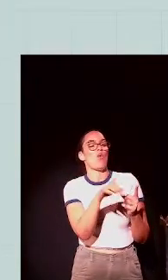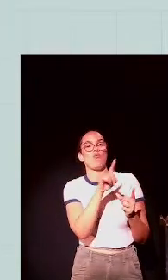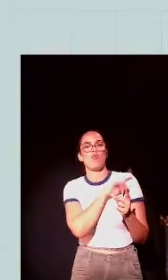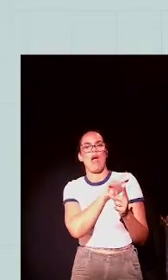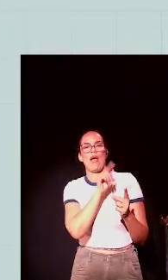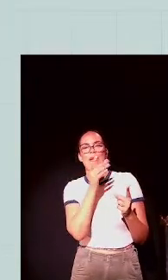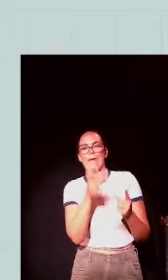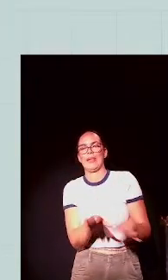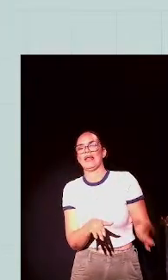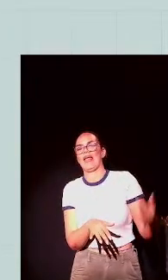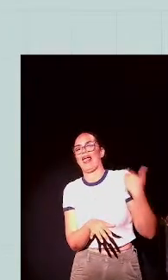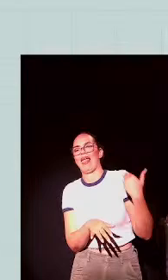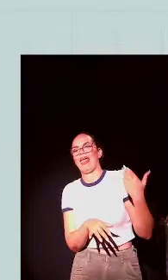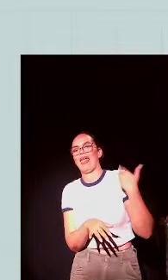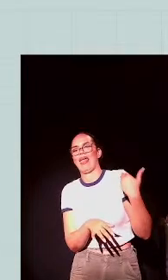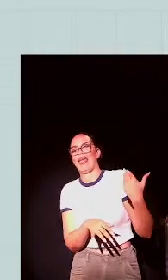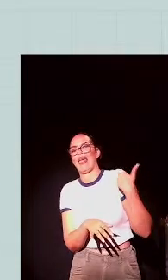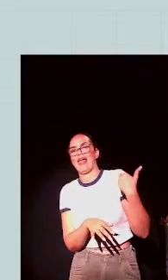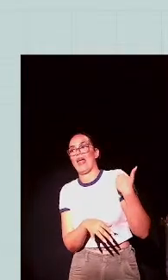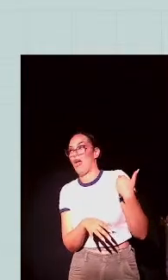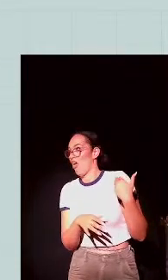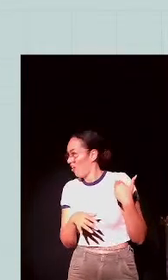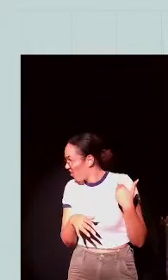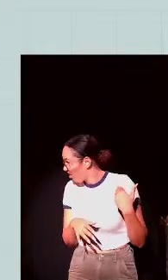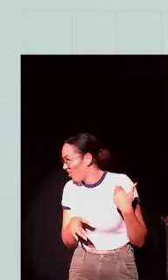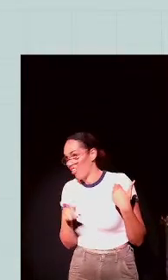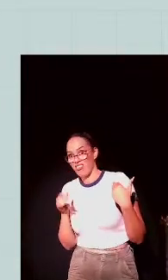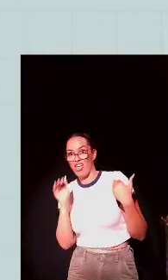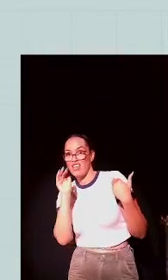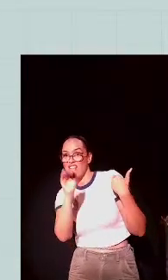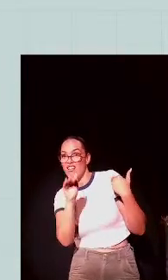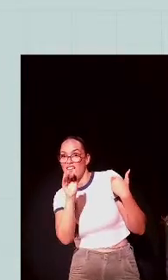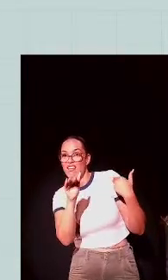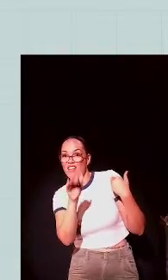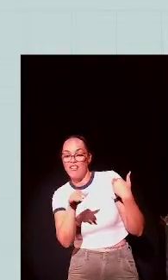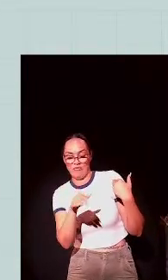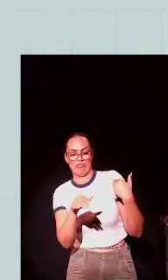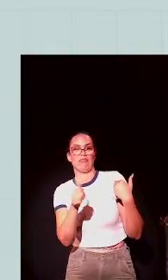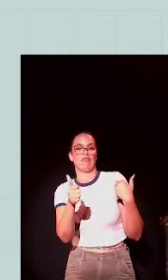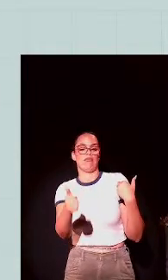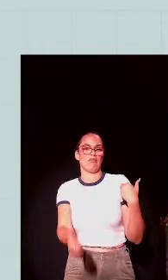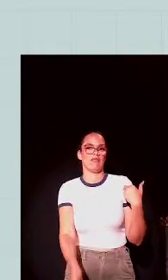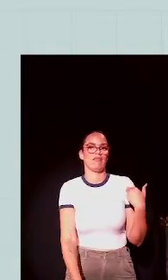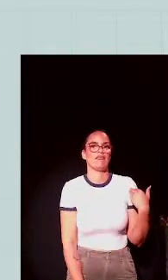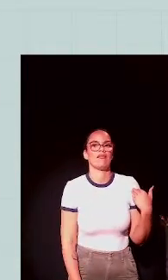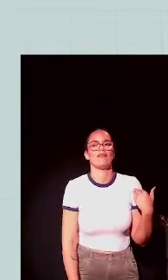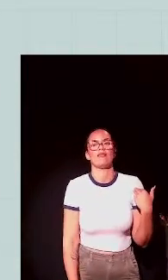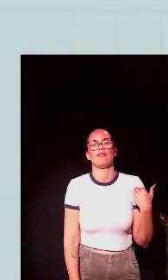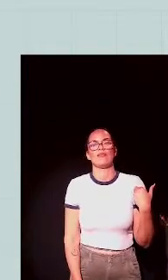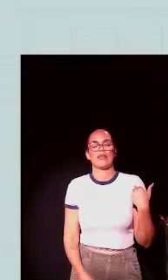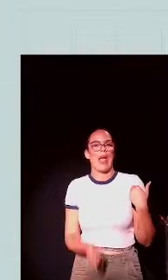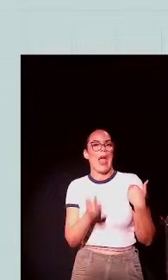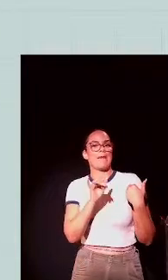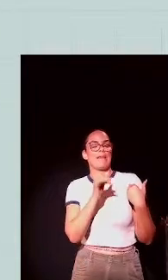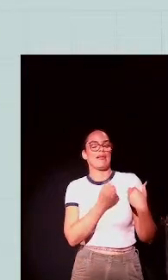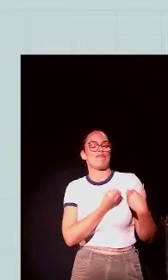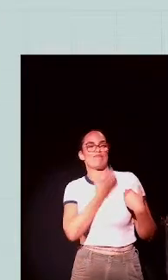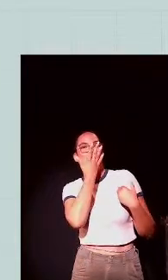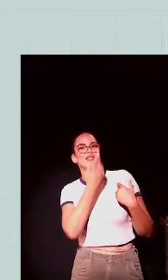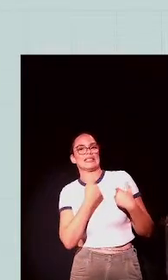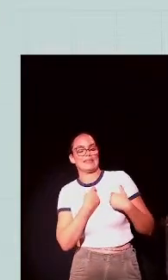for a little while because I. Well, they're chasing you. That's well, a good gig. So I think just to embarrass me, that's all.